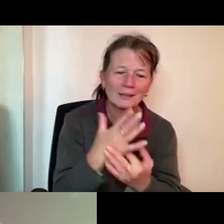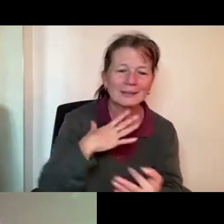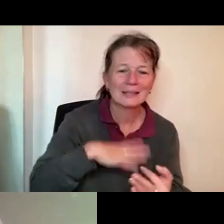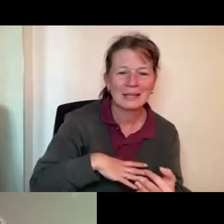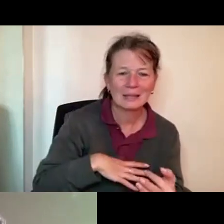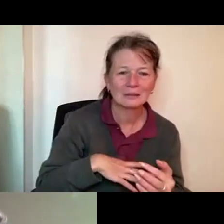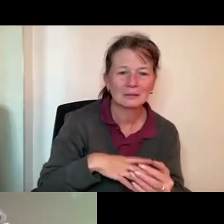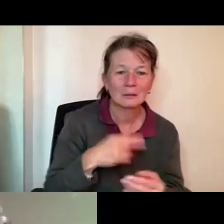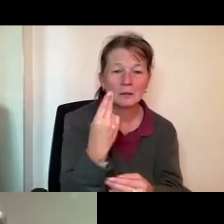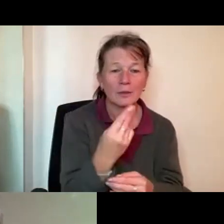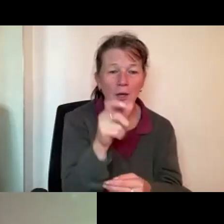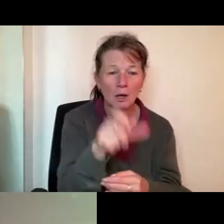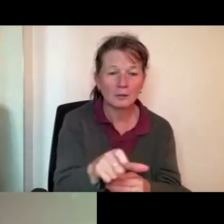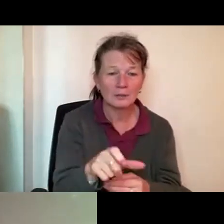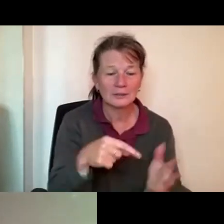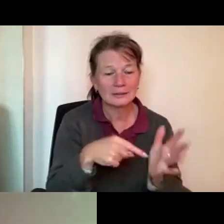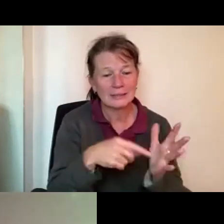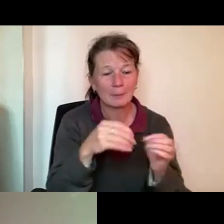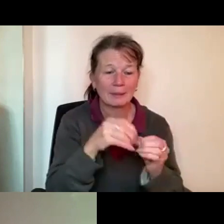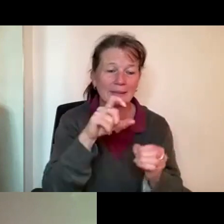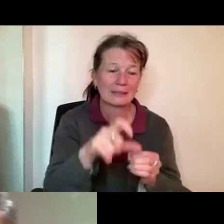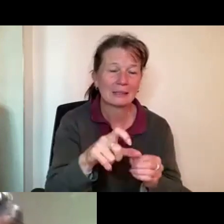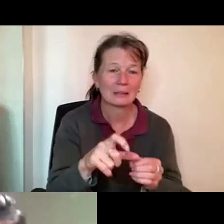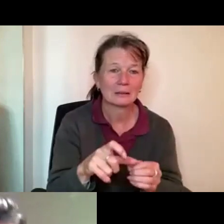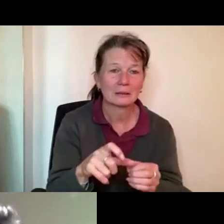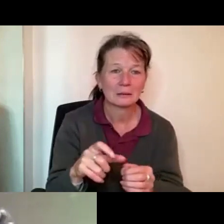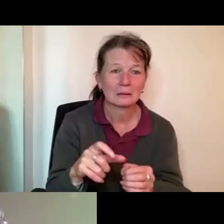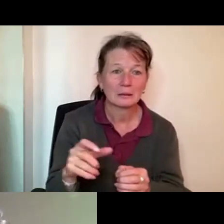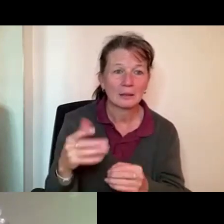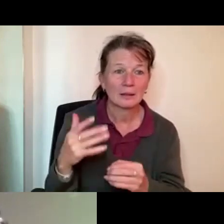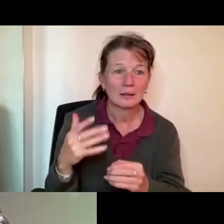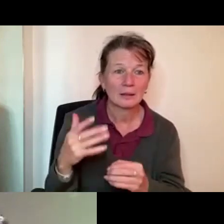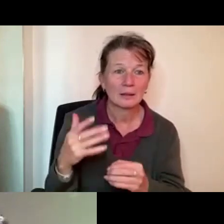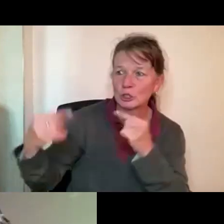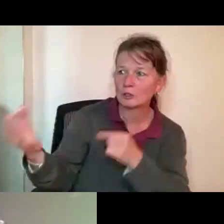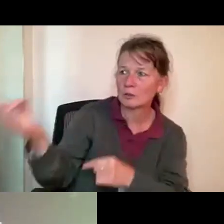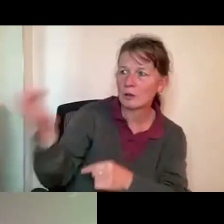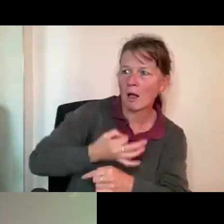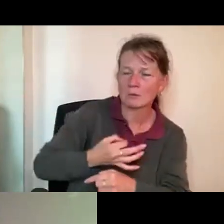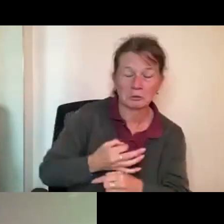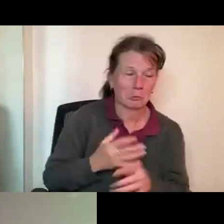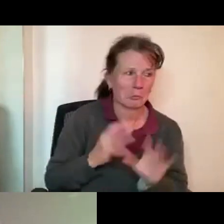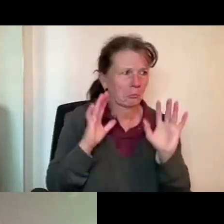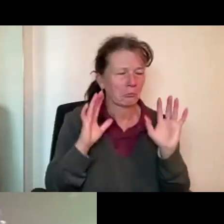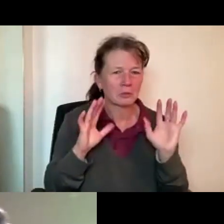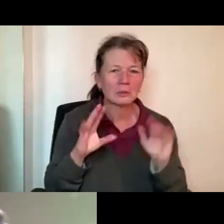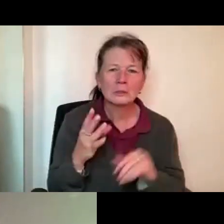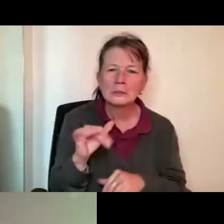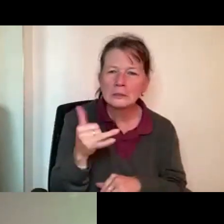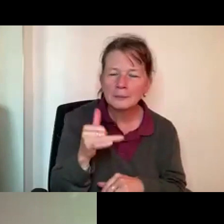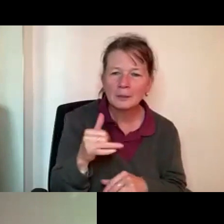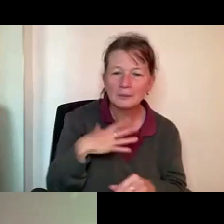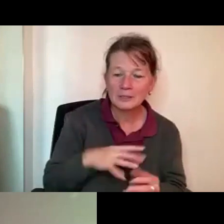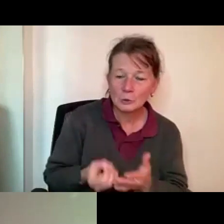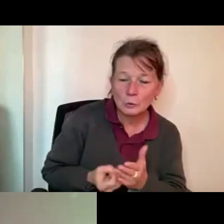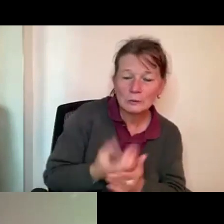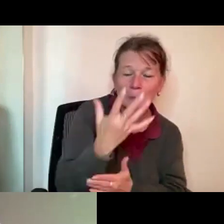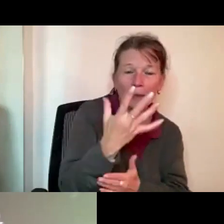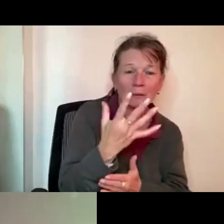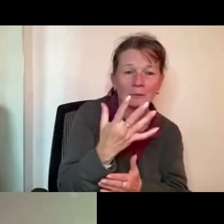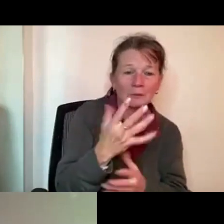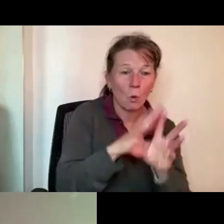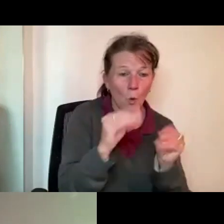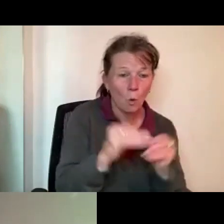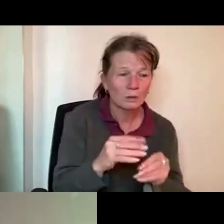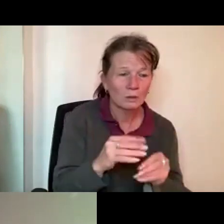TBC. And that's, no one's questioned that. And sometimes you might not spend all of it, and sometimes you might need a little bit more. But as we all